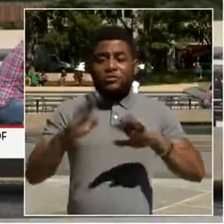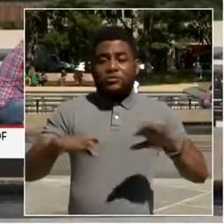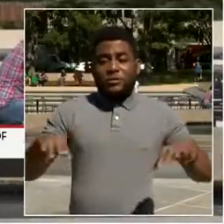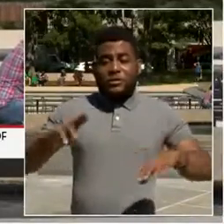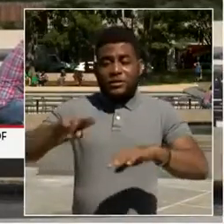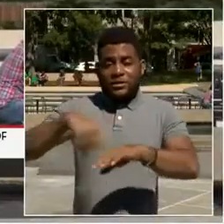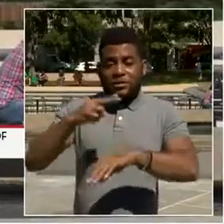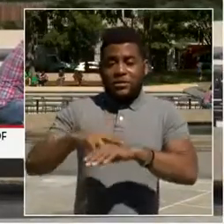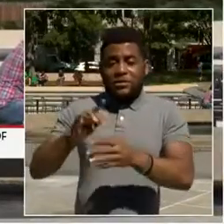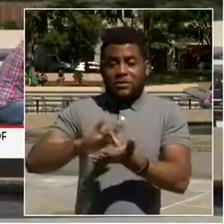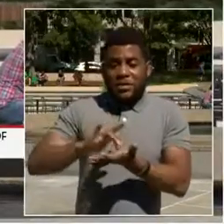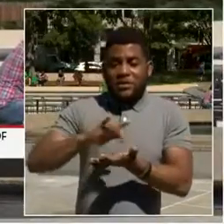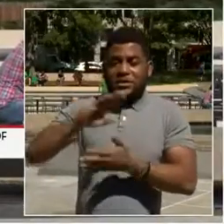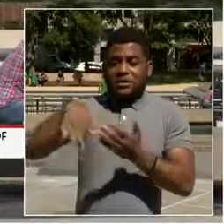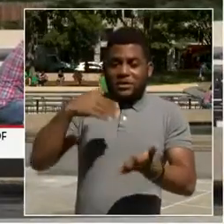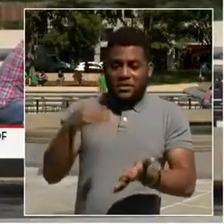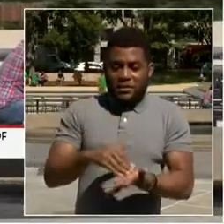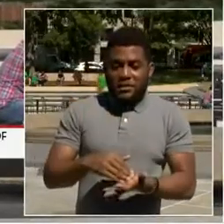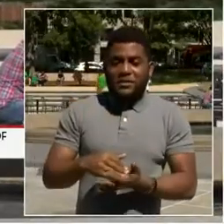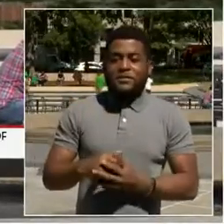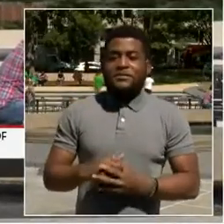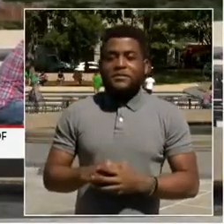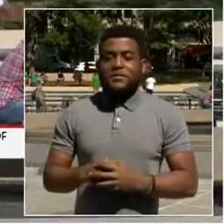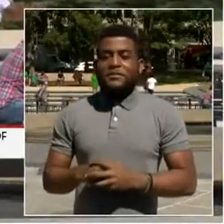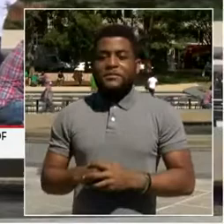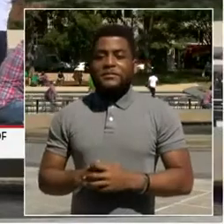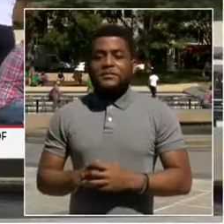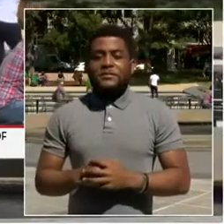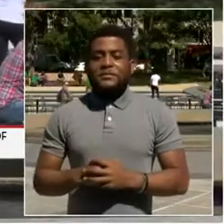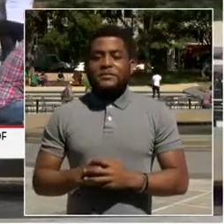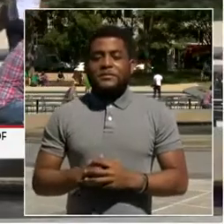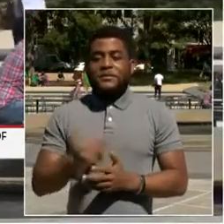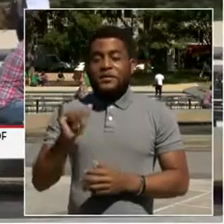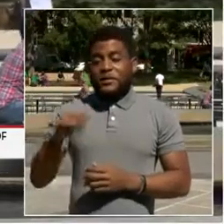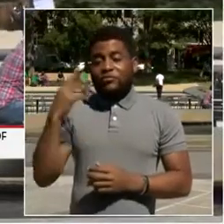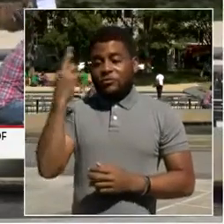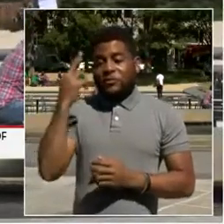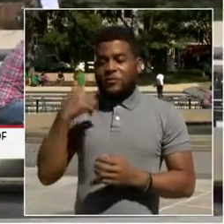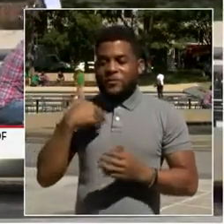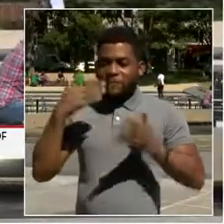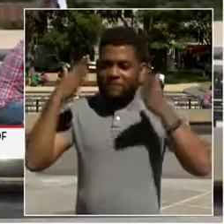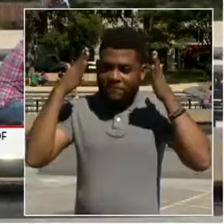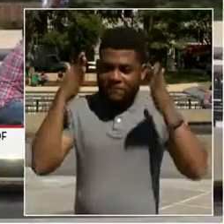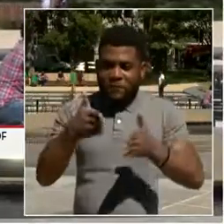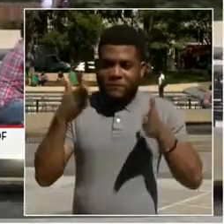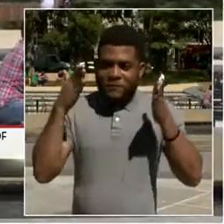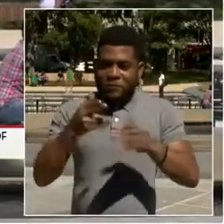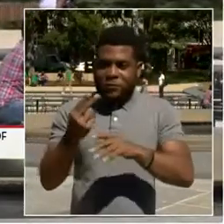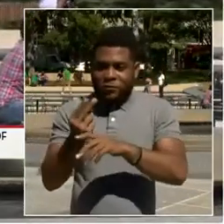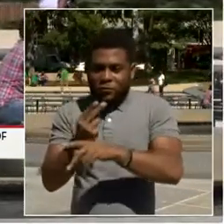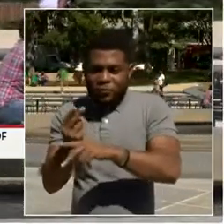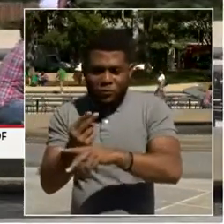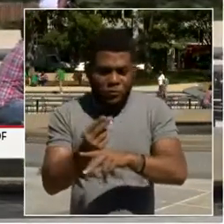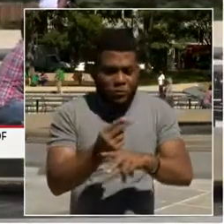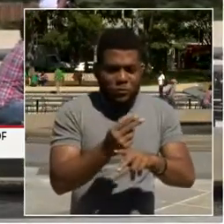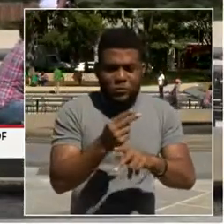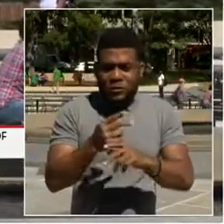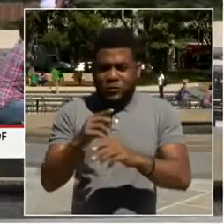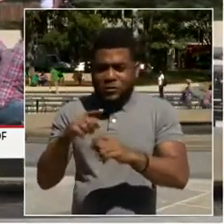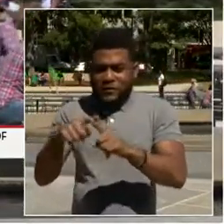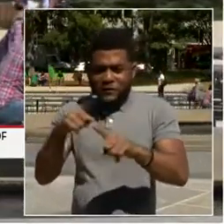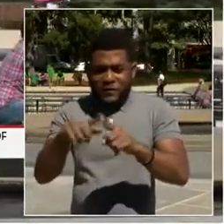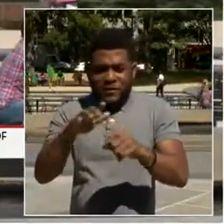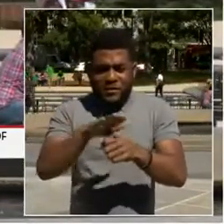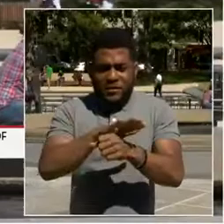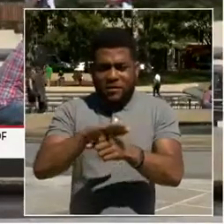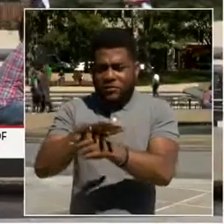minds together. And that's the reason why we are so focused on these spaces, because D.C. is only 68